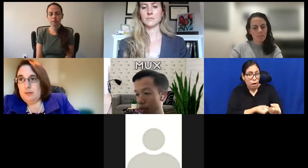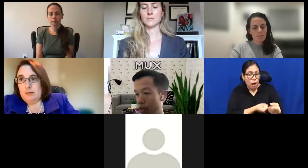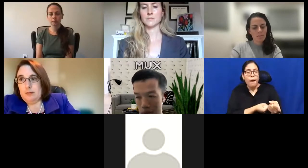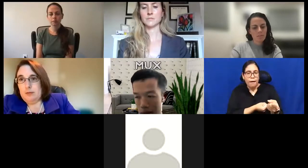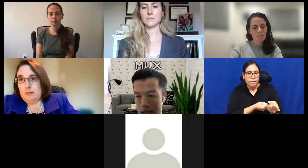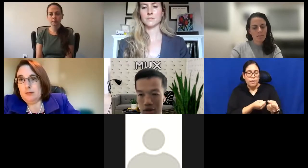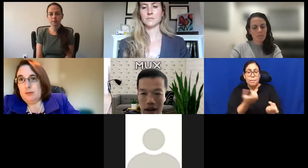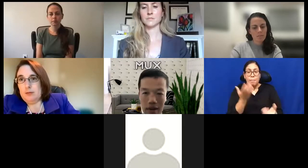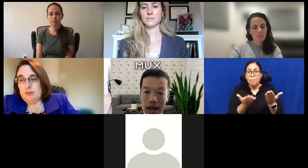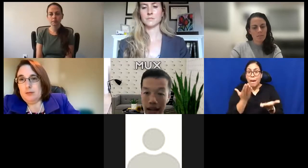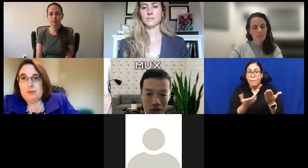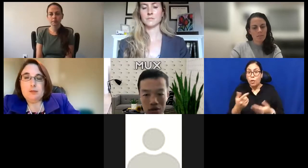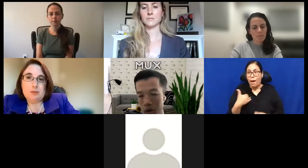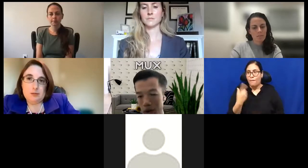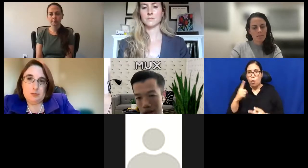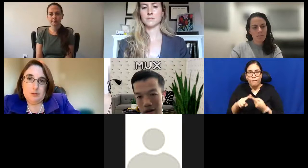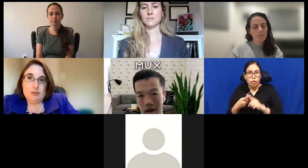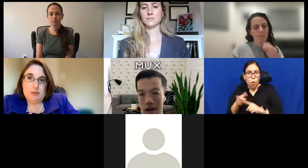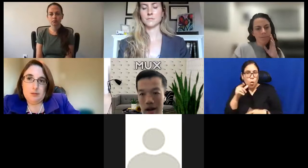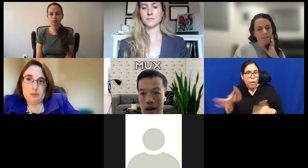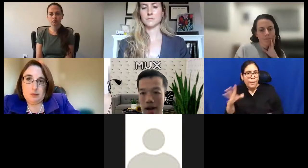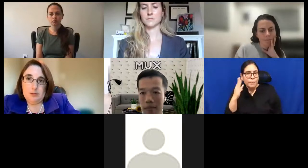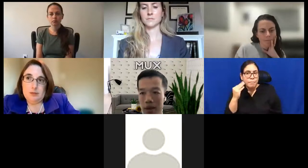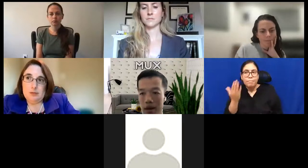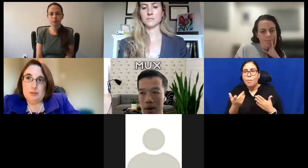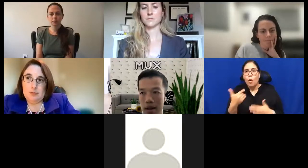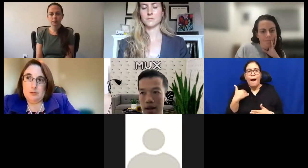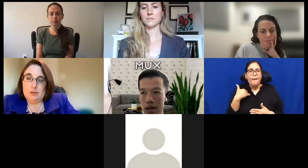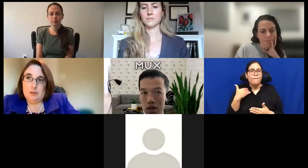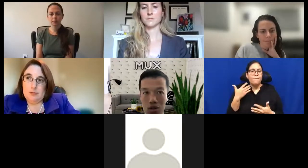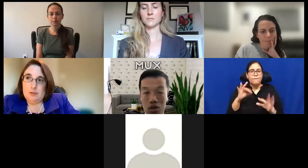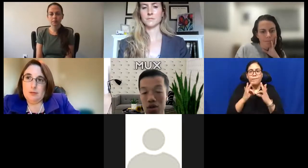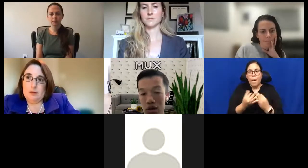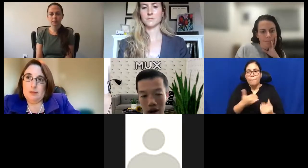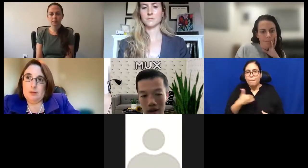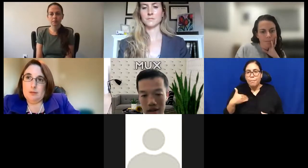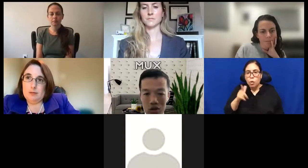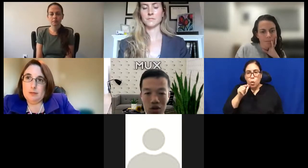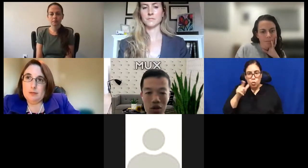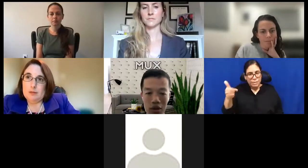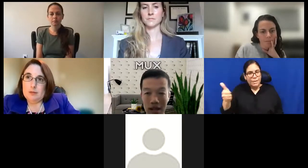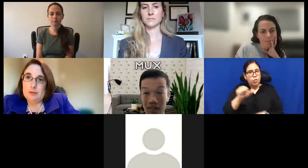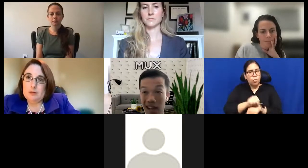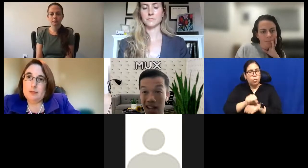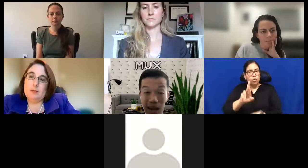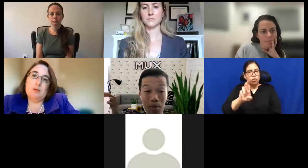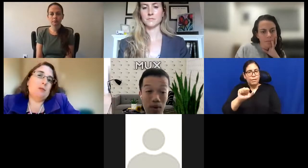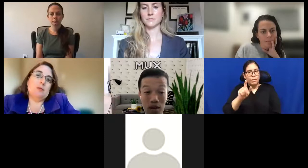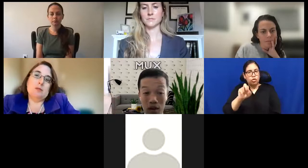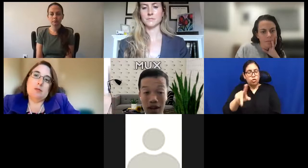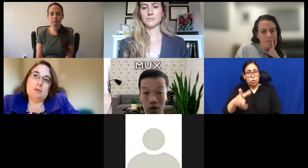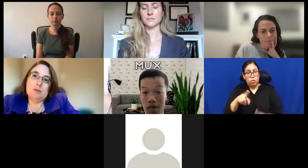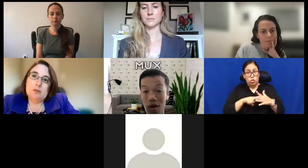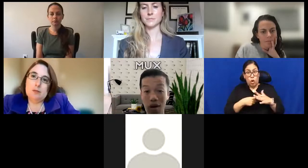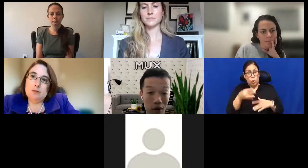a friend who went through the process or having an aunt who's a realtor. But the sooner you start, the sooner you even